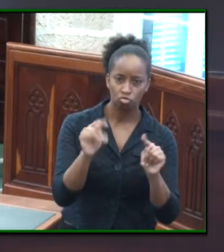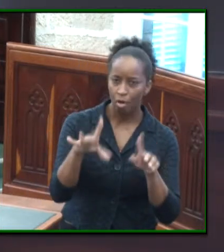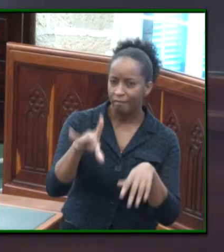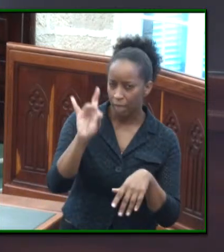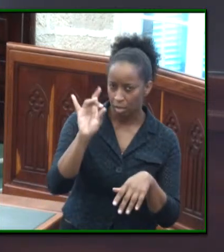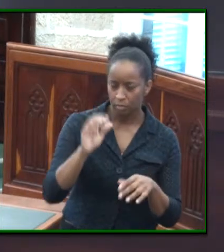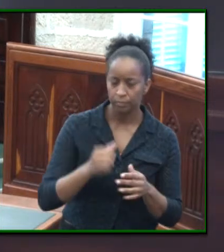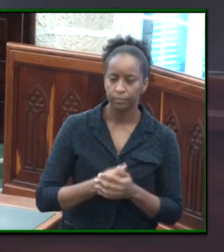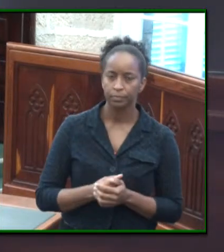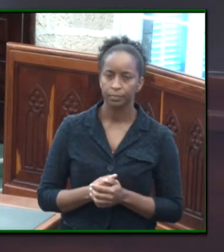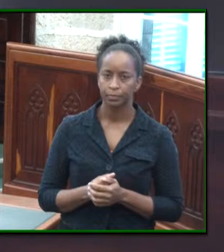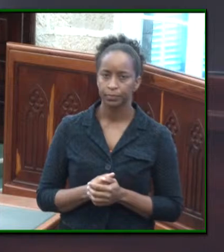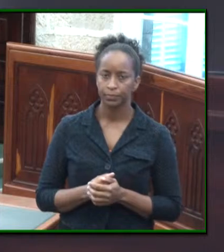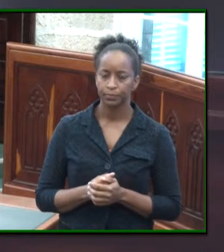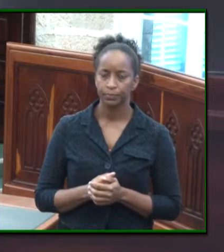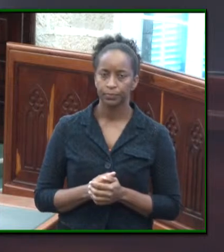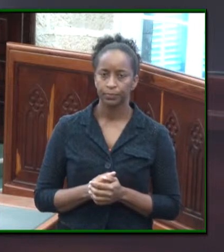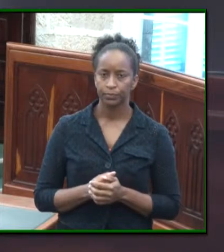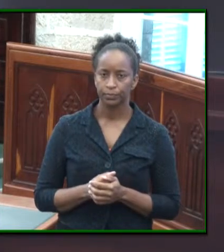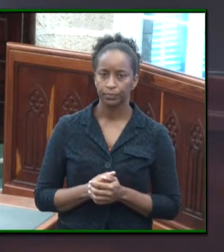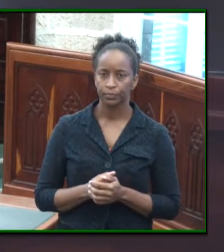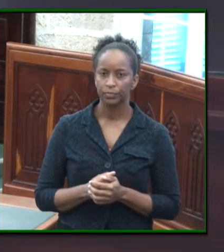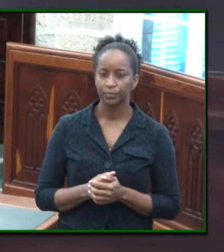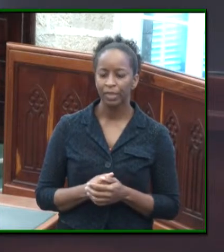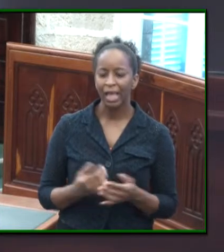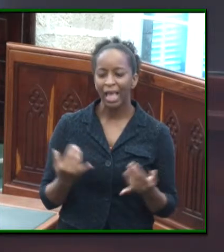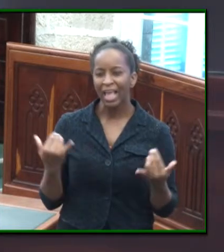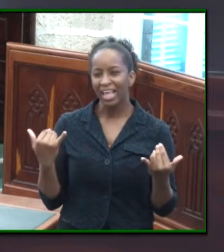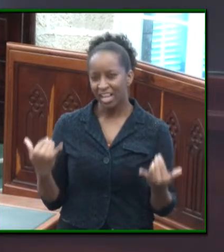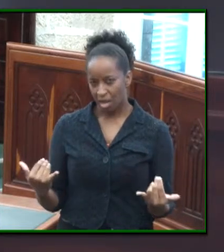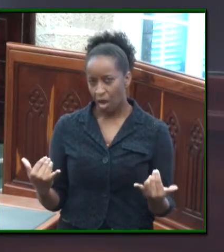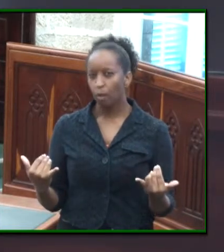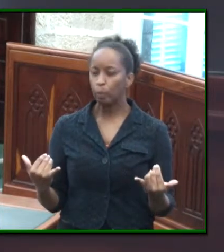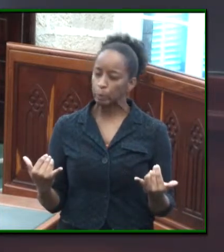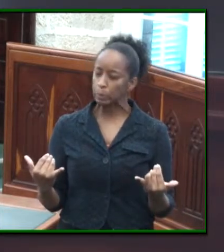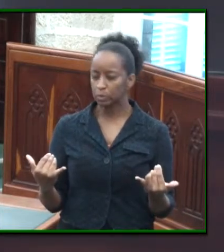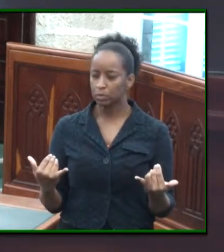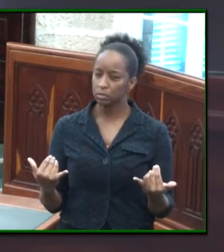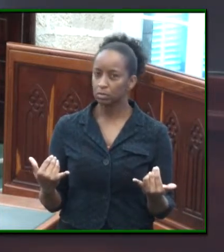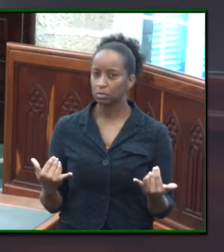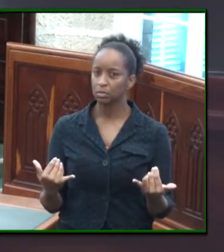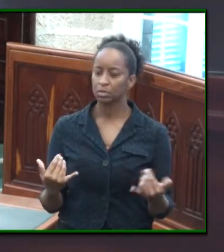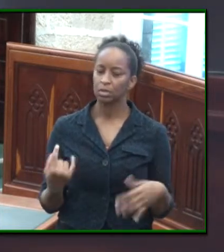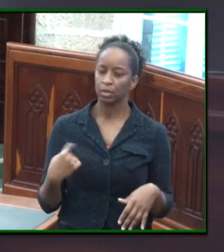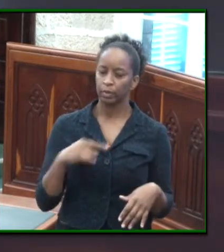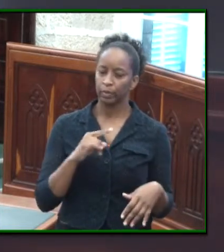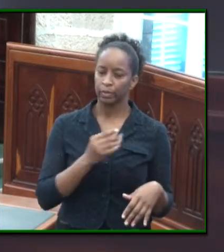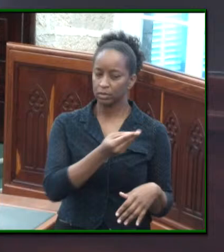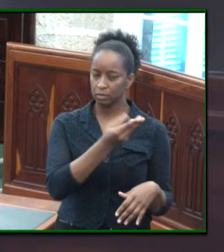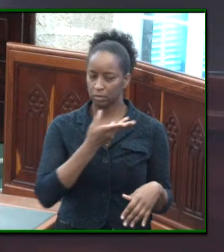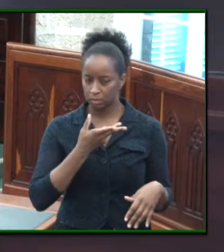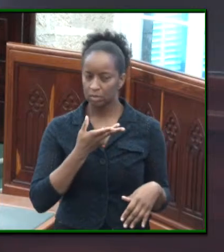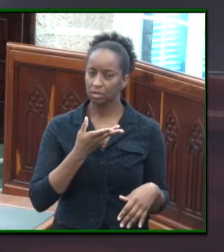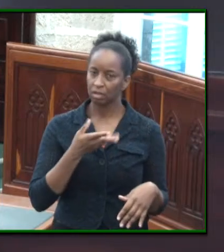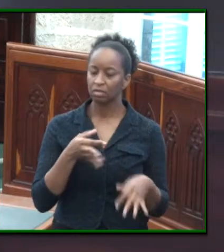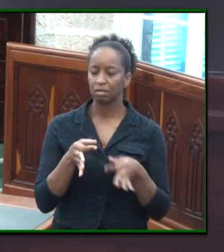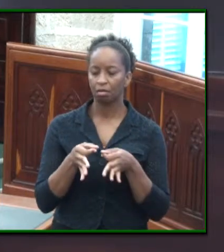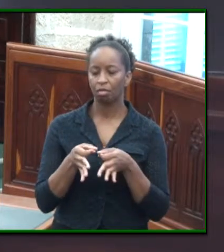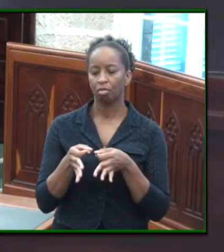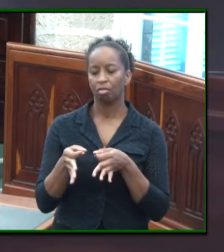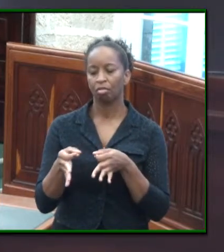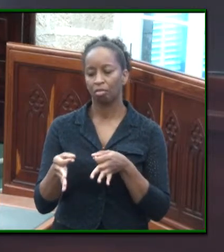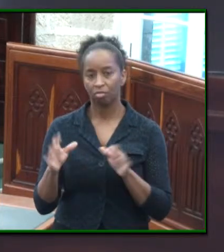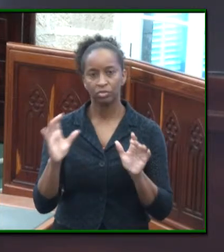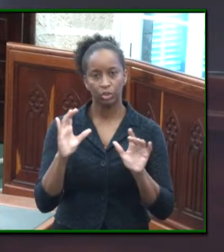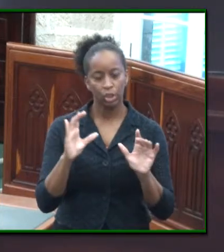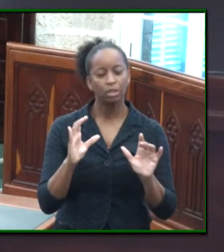manner, that is something that I would address and make sure that my officers pay close attention to these reports and put things in